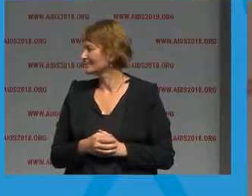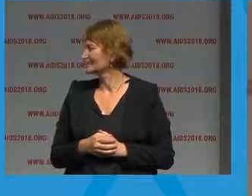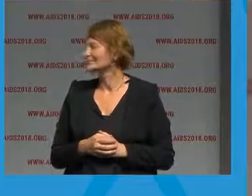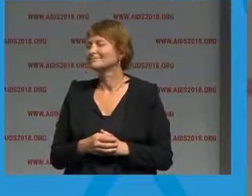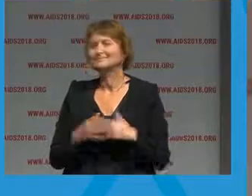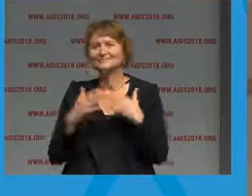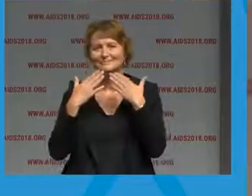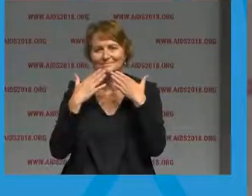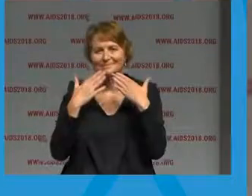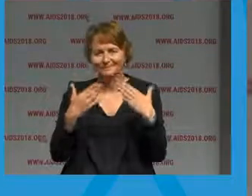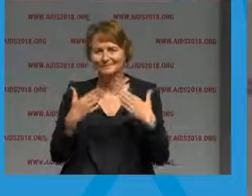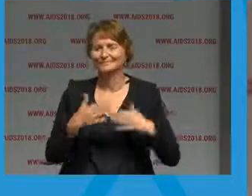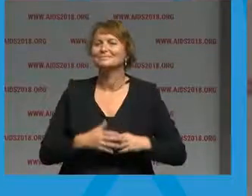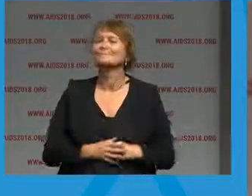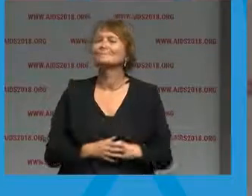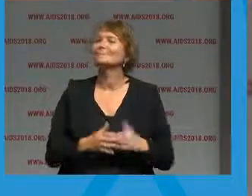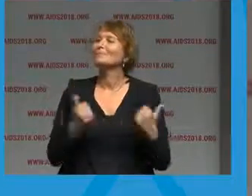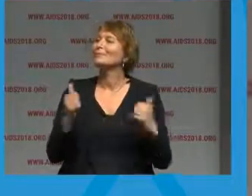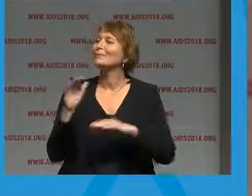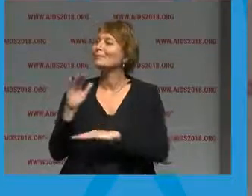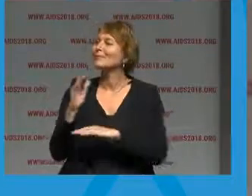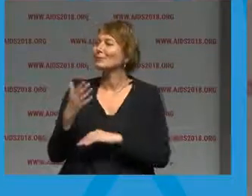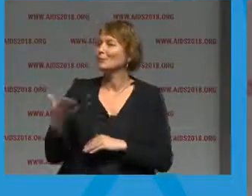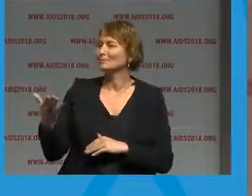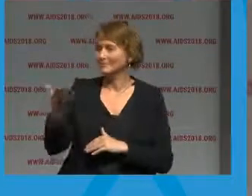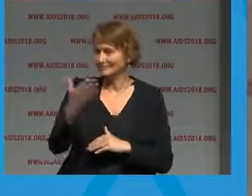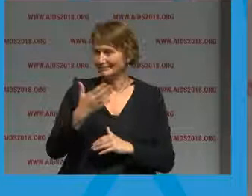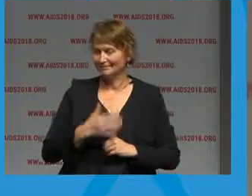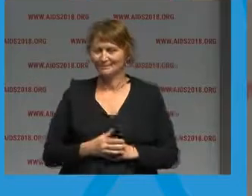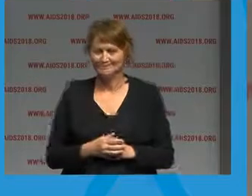Thank you, Eric. Good afternoon, everyone.